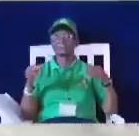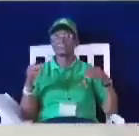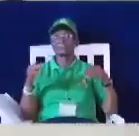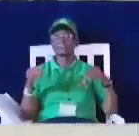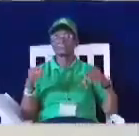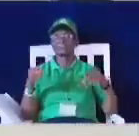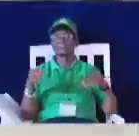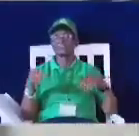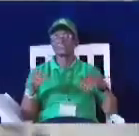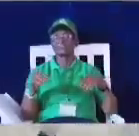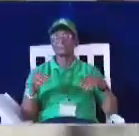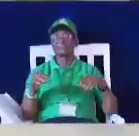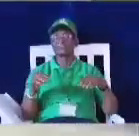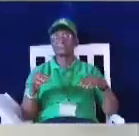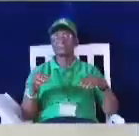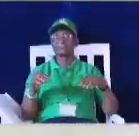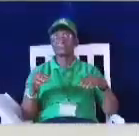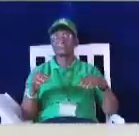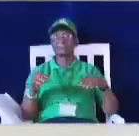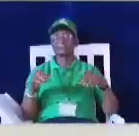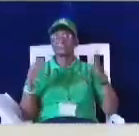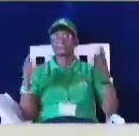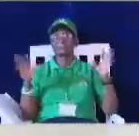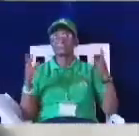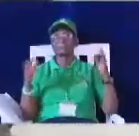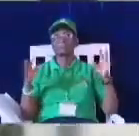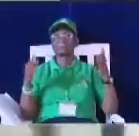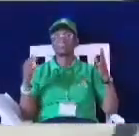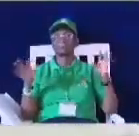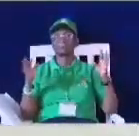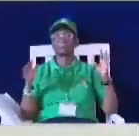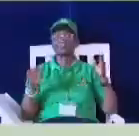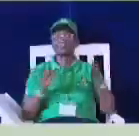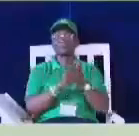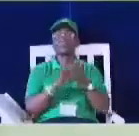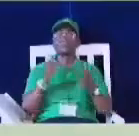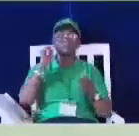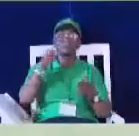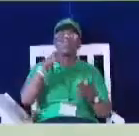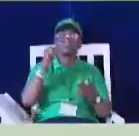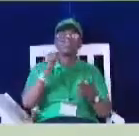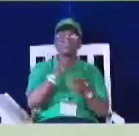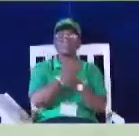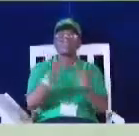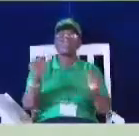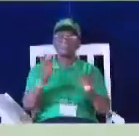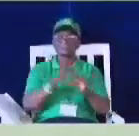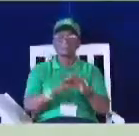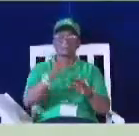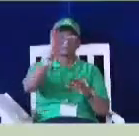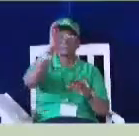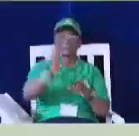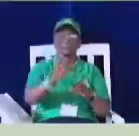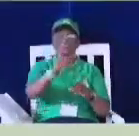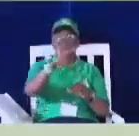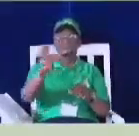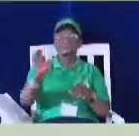It is those he saved on the cross that can claim